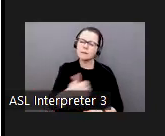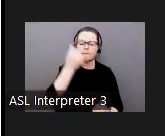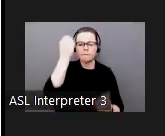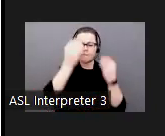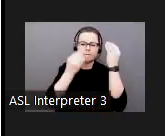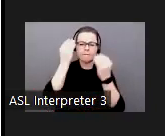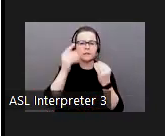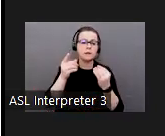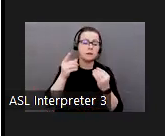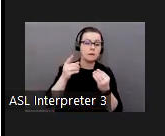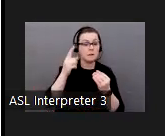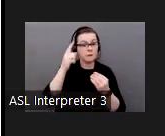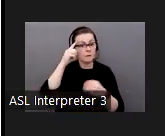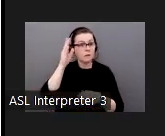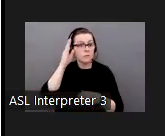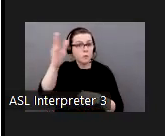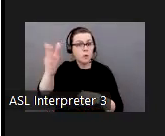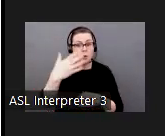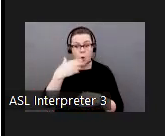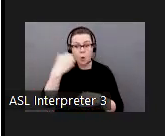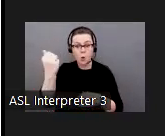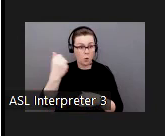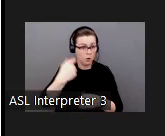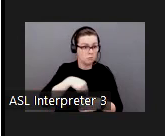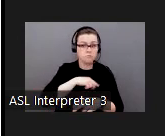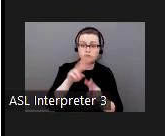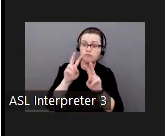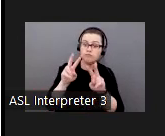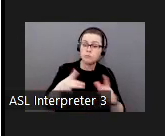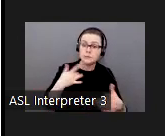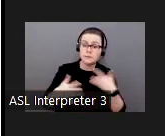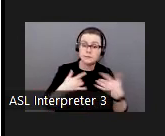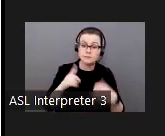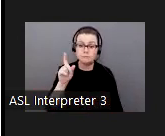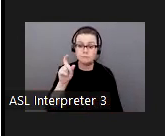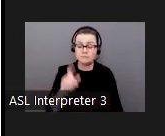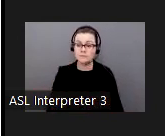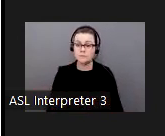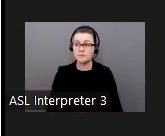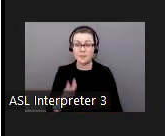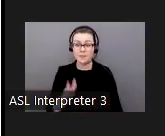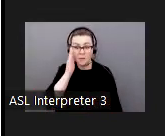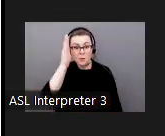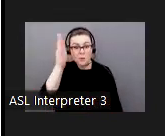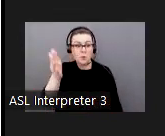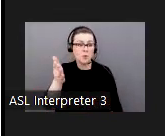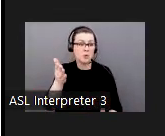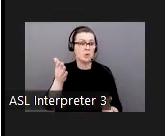look forward to, the time in life where you may need supports around